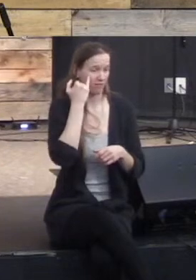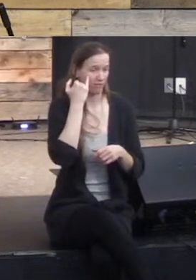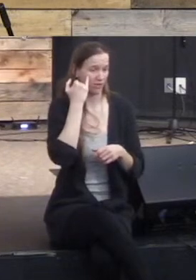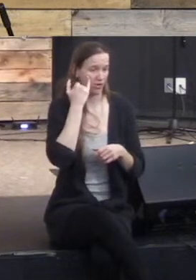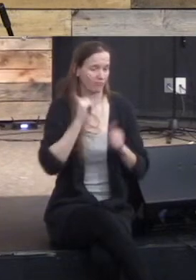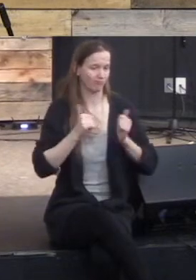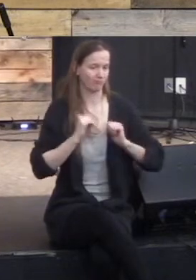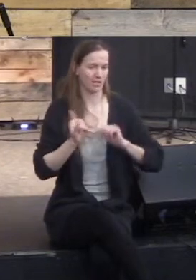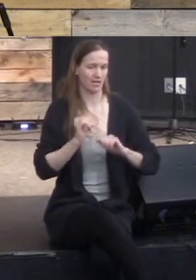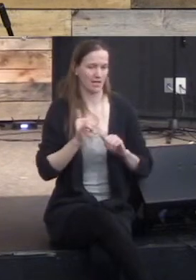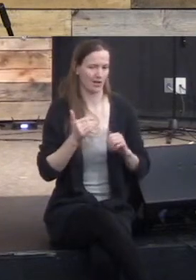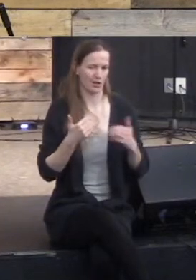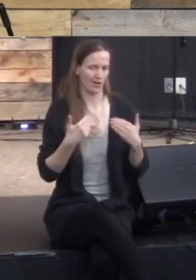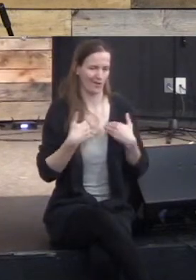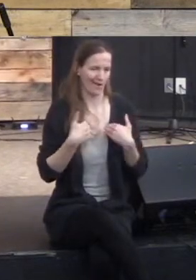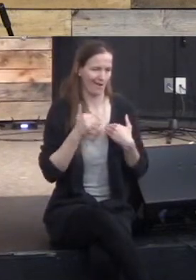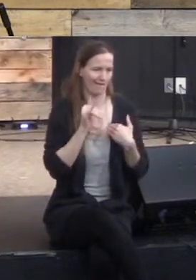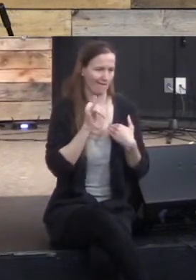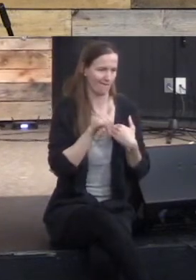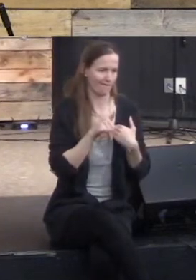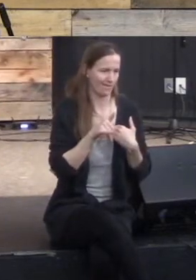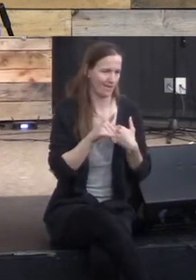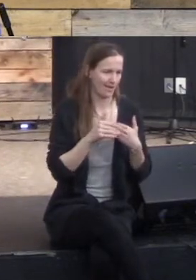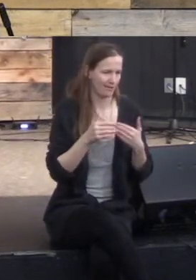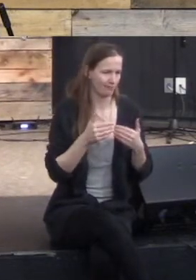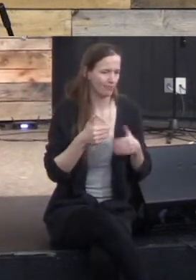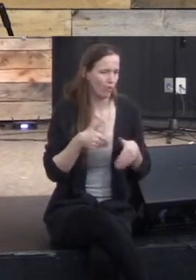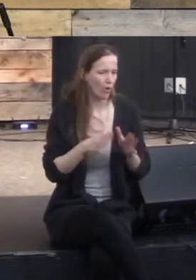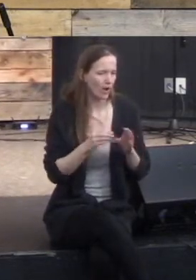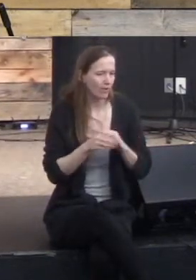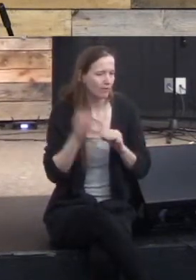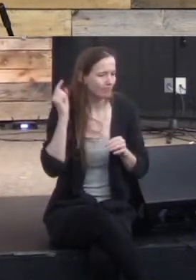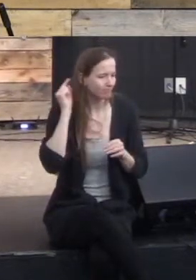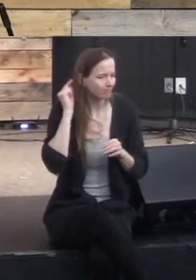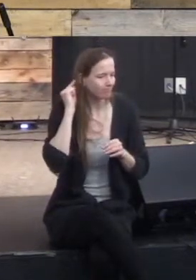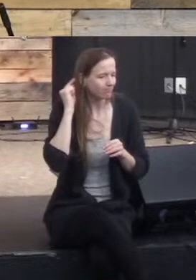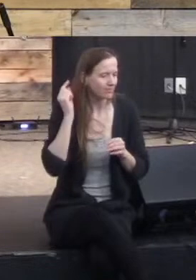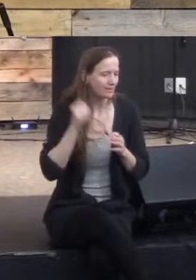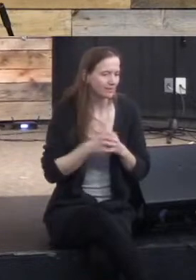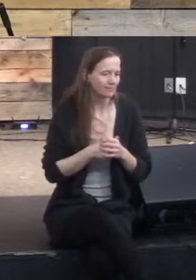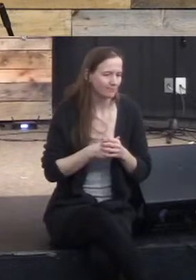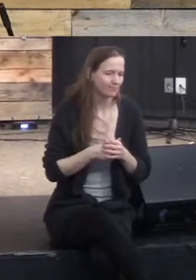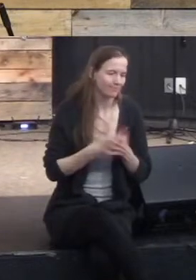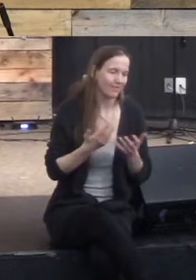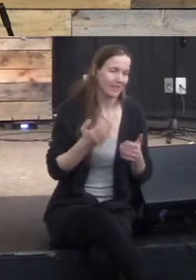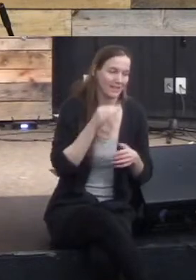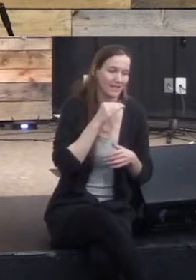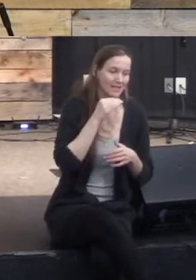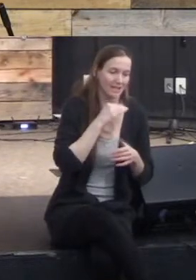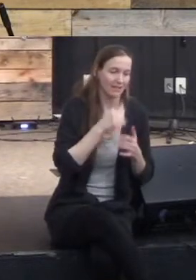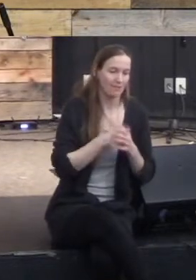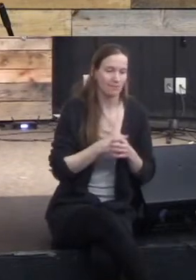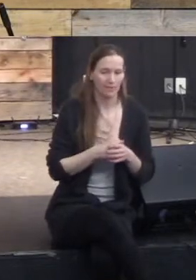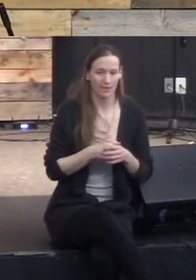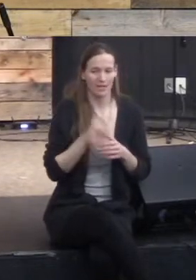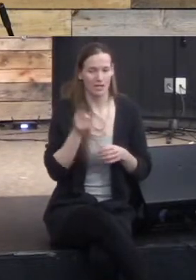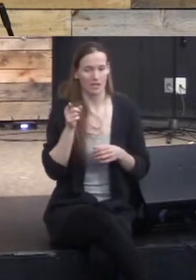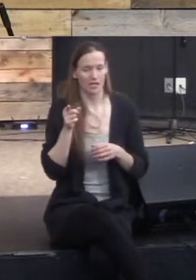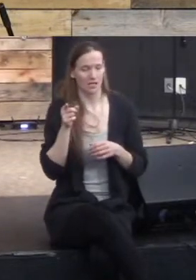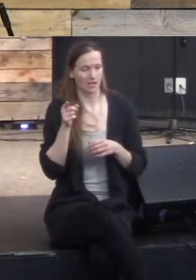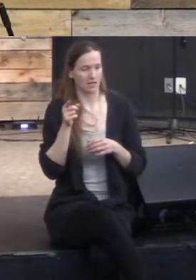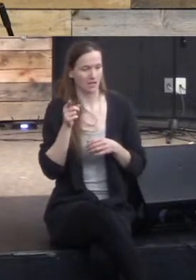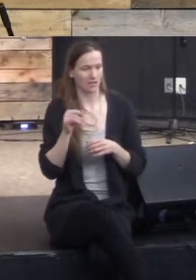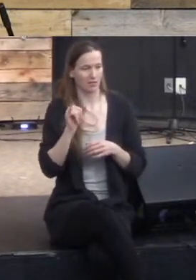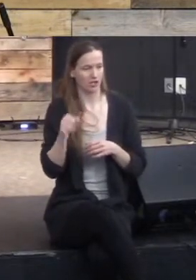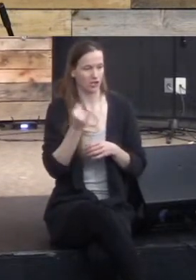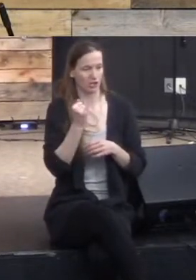It's there. He was there. And it's amazing how God goes, he's the one I want to work